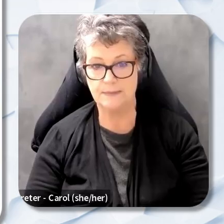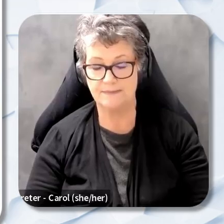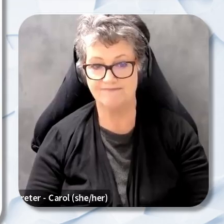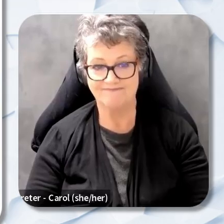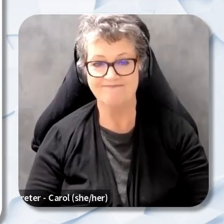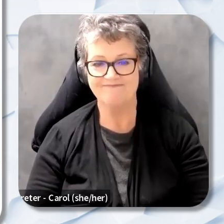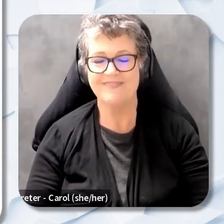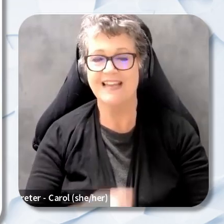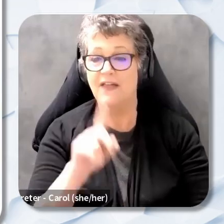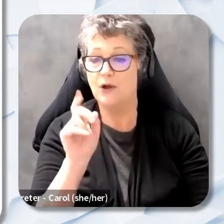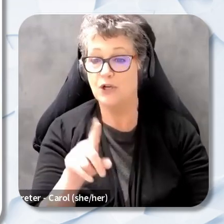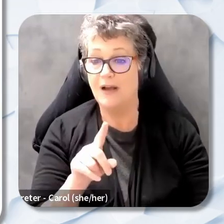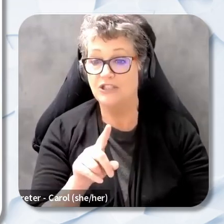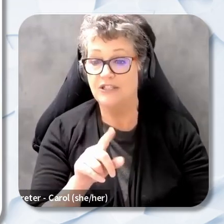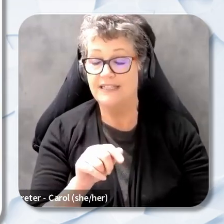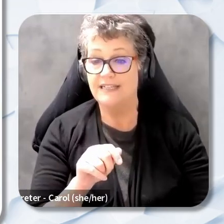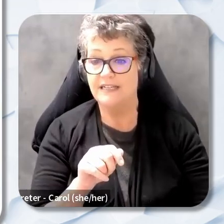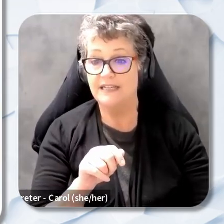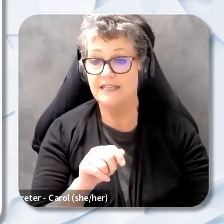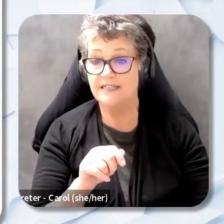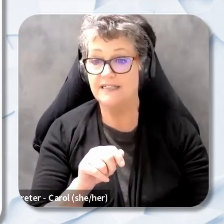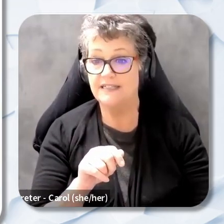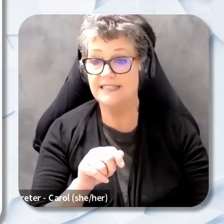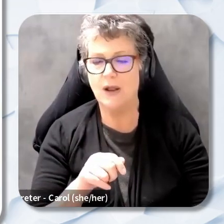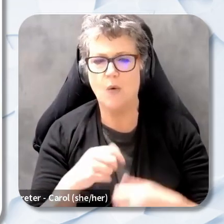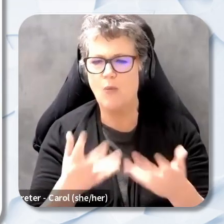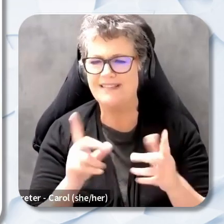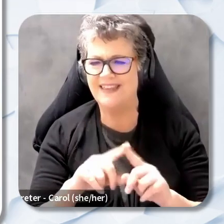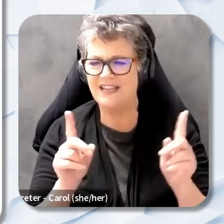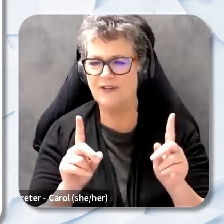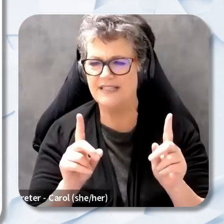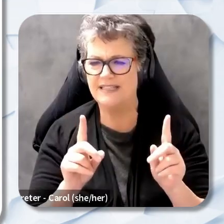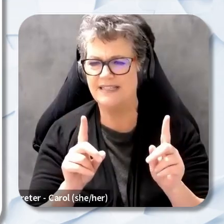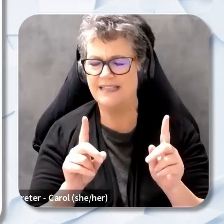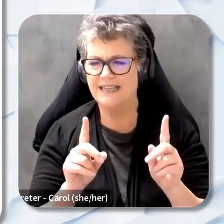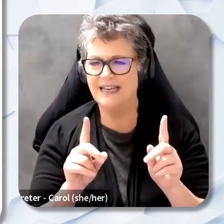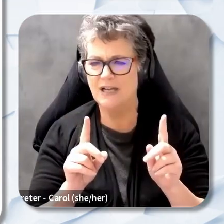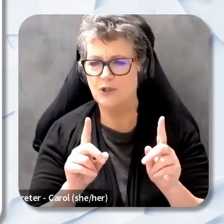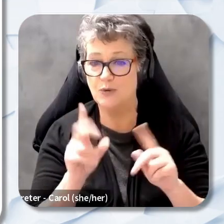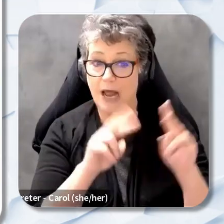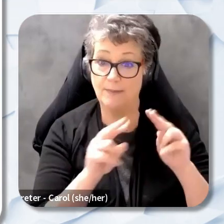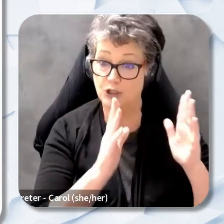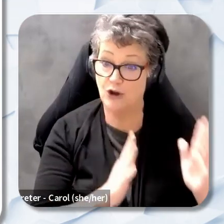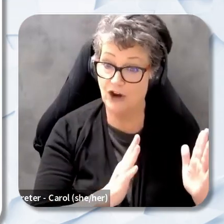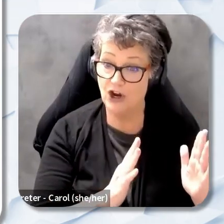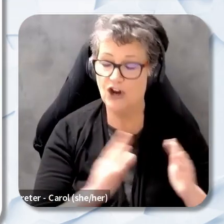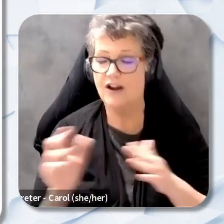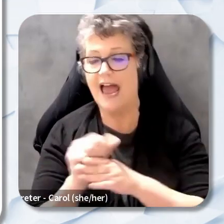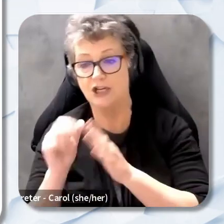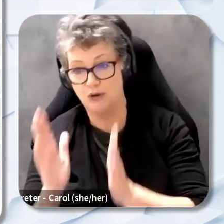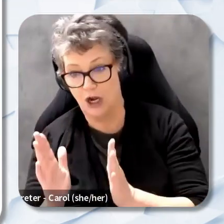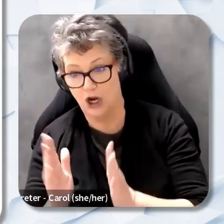Awesome. And there's a question that is, what is the difference between an observer and a